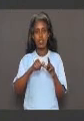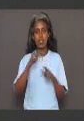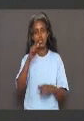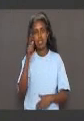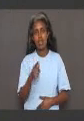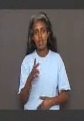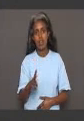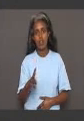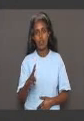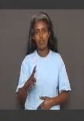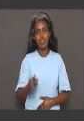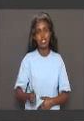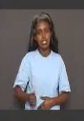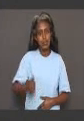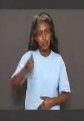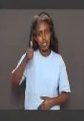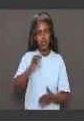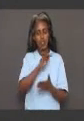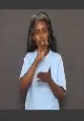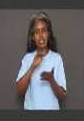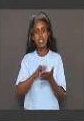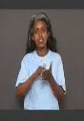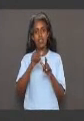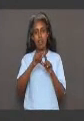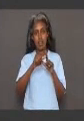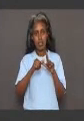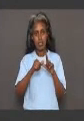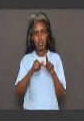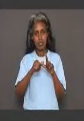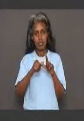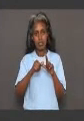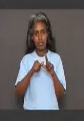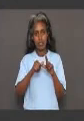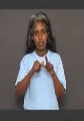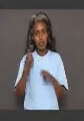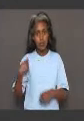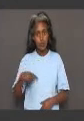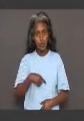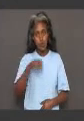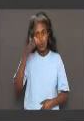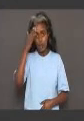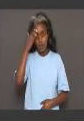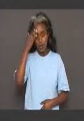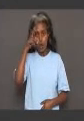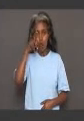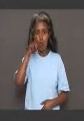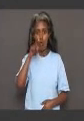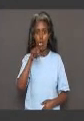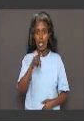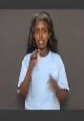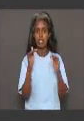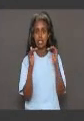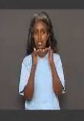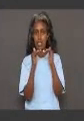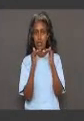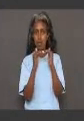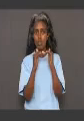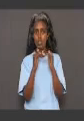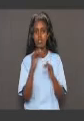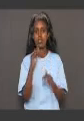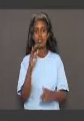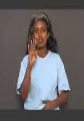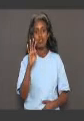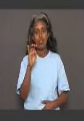the measure of the central angle, so we know x equals 40.